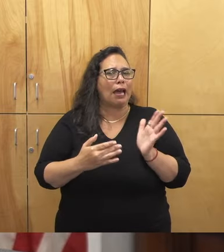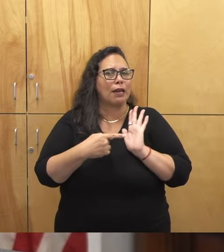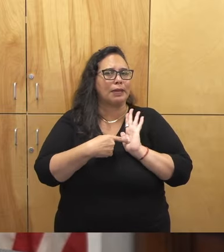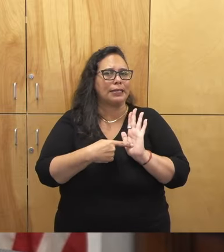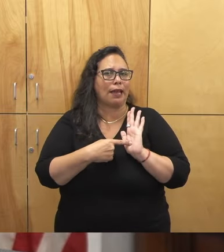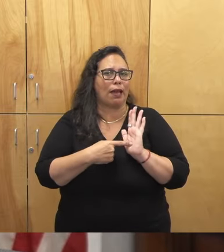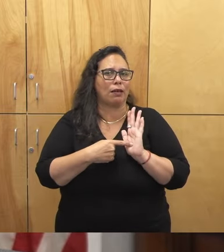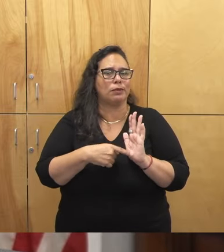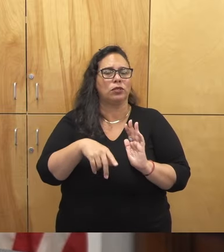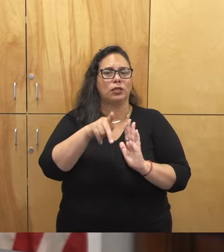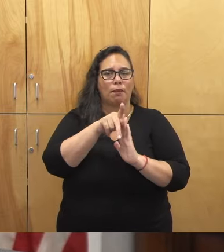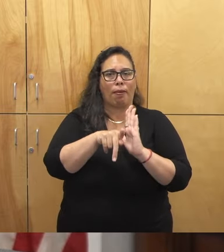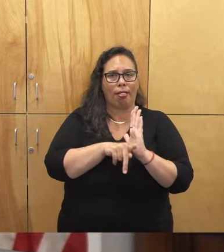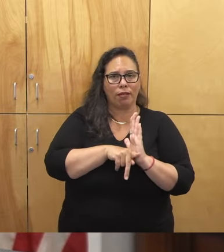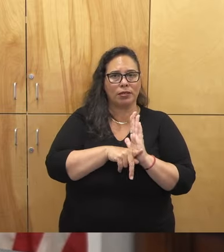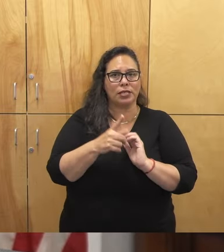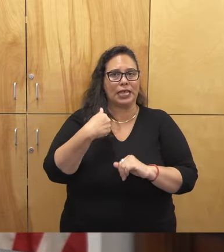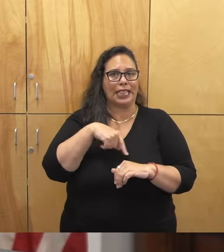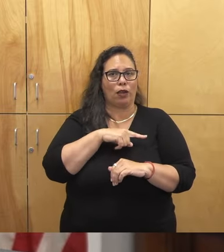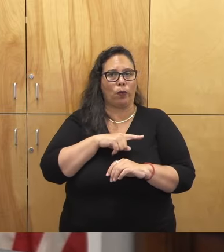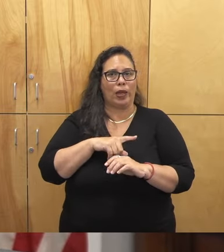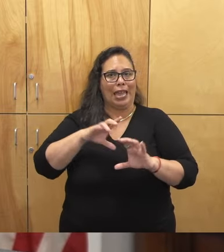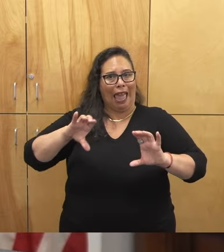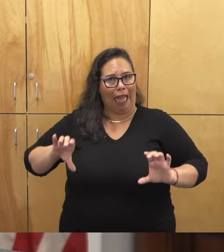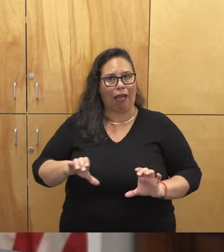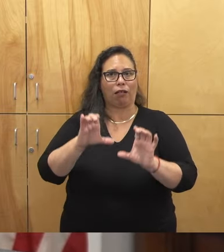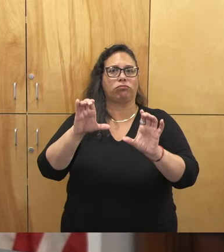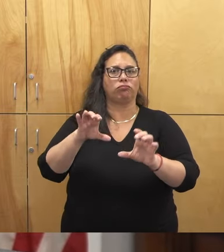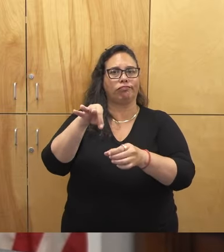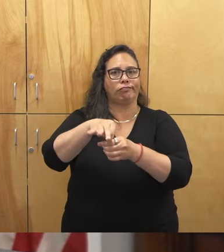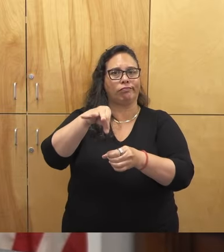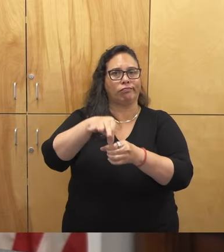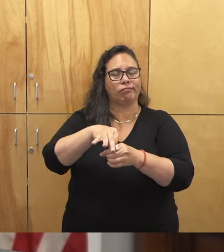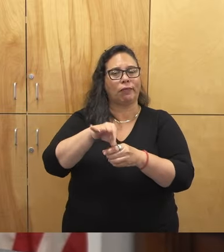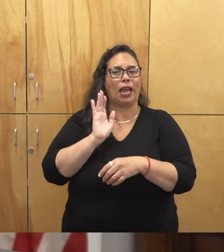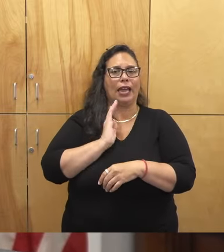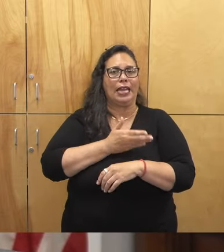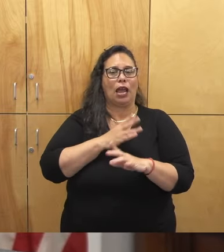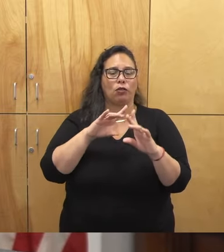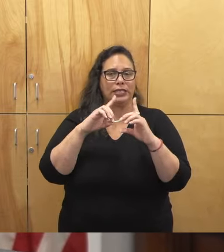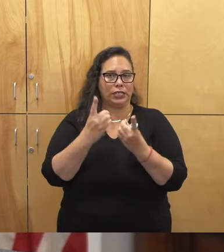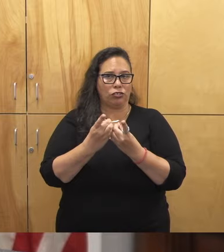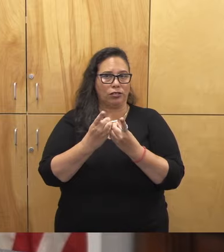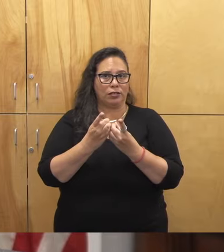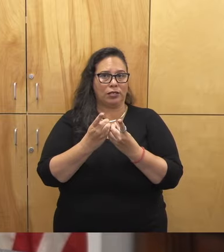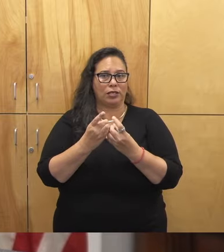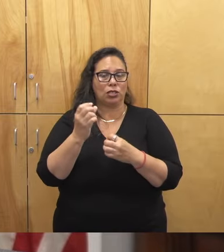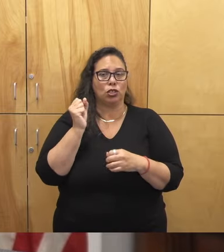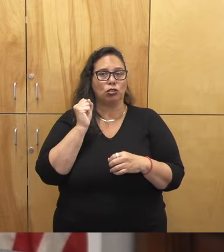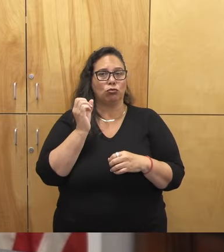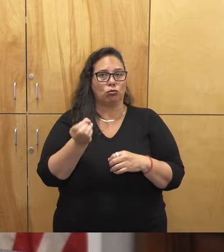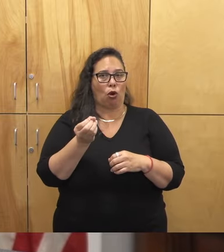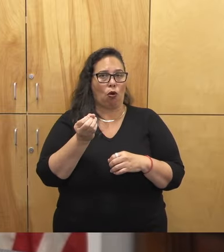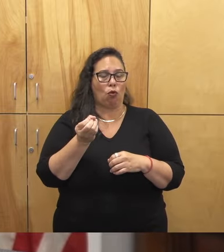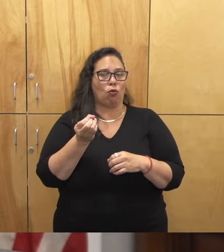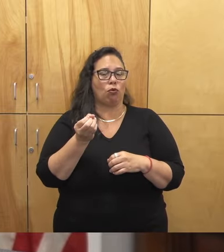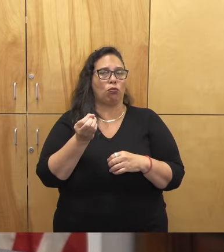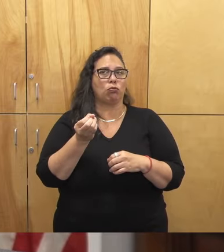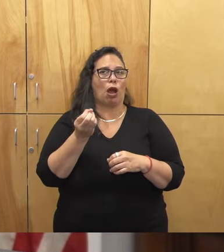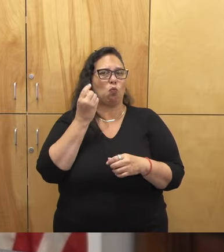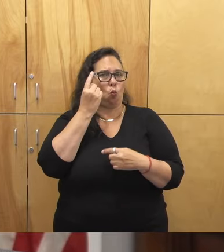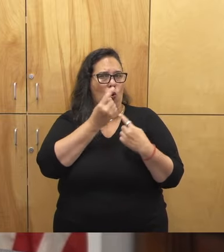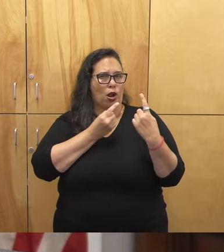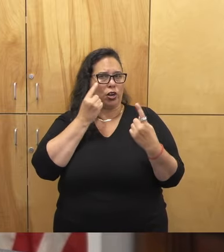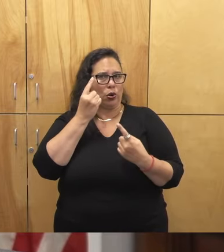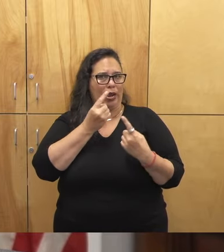policies that we act or take action on in our district. And so I'm wondering,